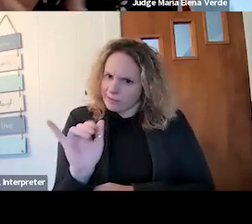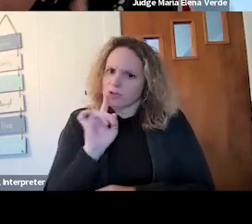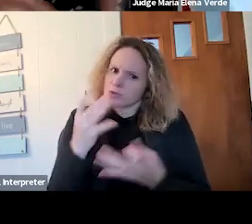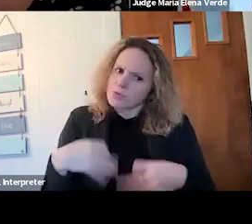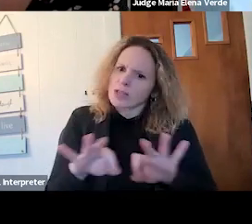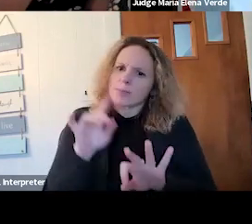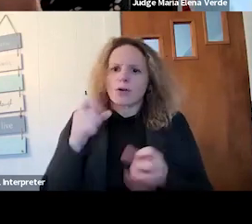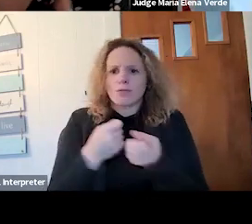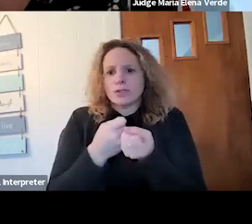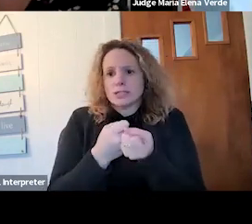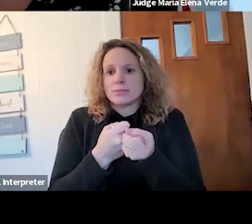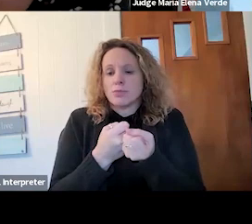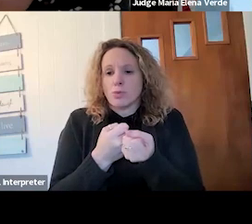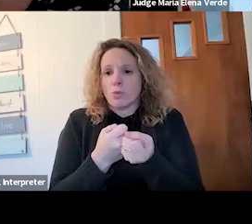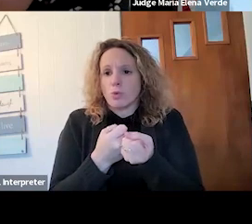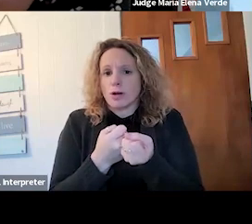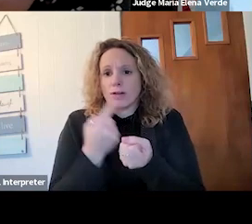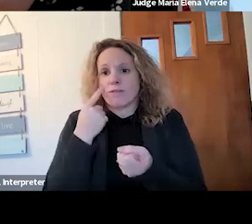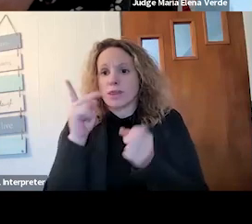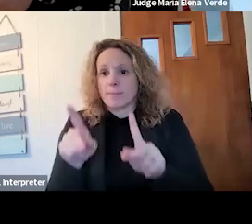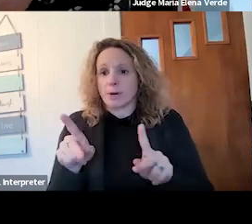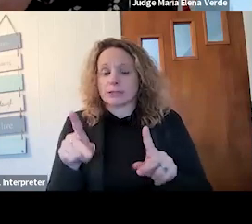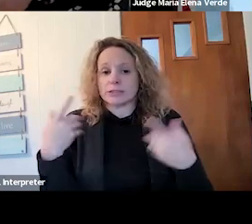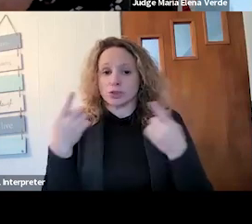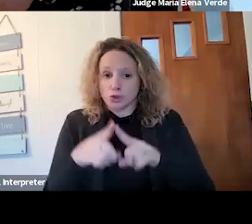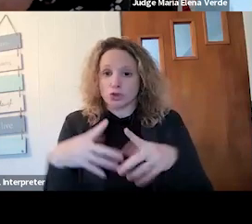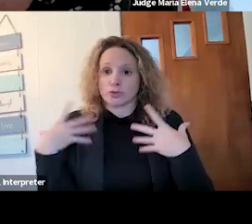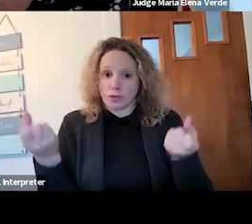to the support and resiliency of that person during recovery.